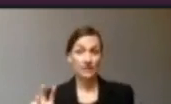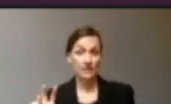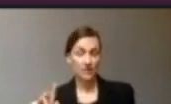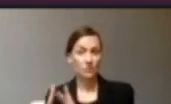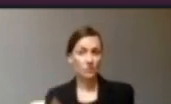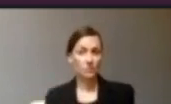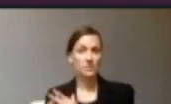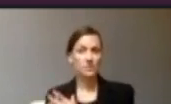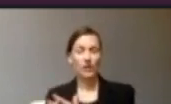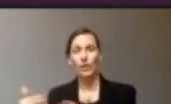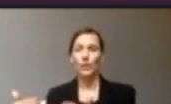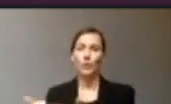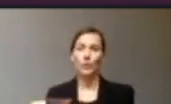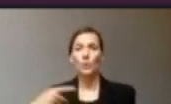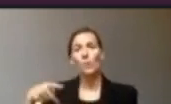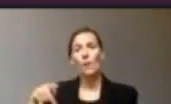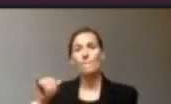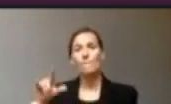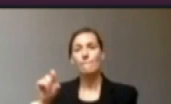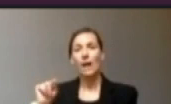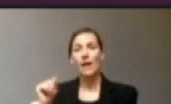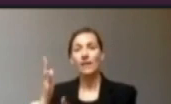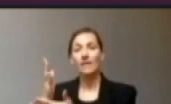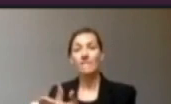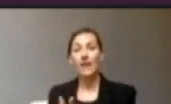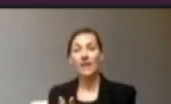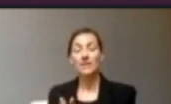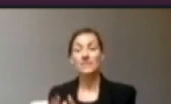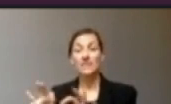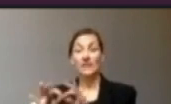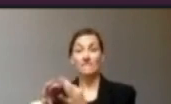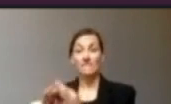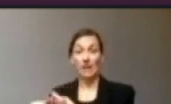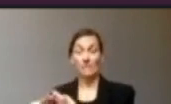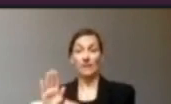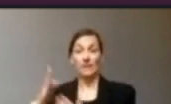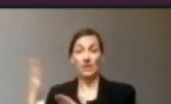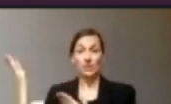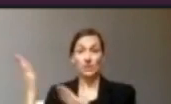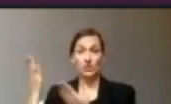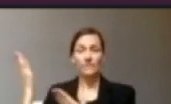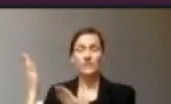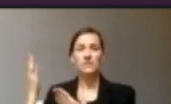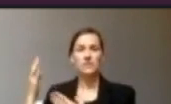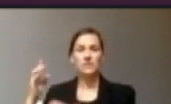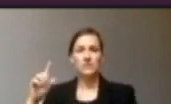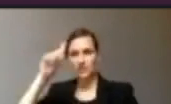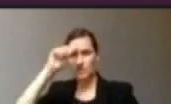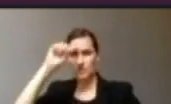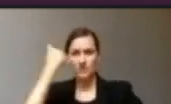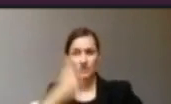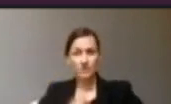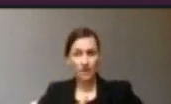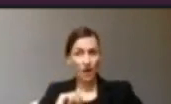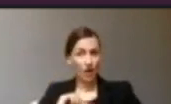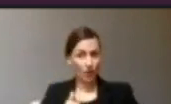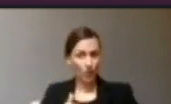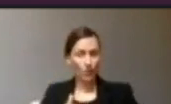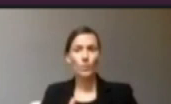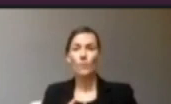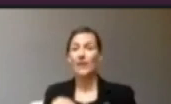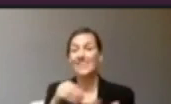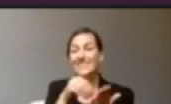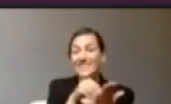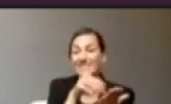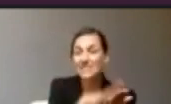a pilot phase of enrolling families, looking how the service was going to be implemented, and mostly collecting data. There's a lot